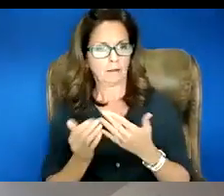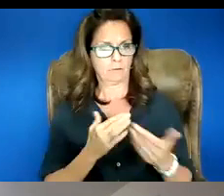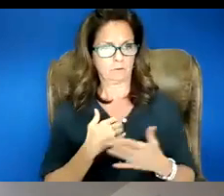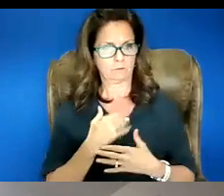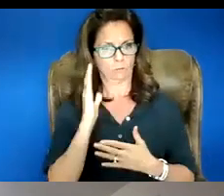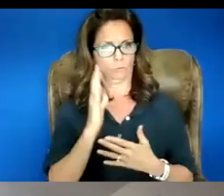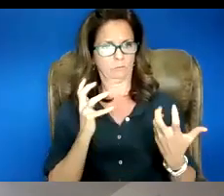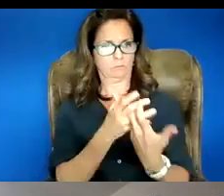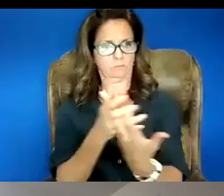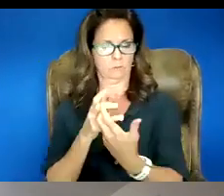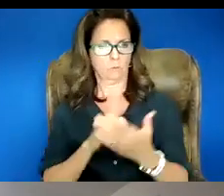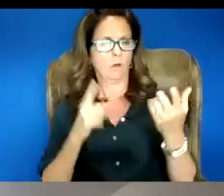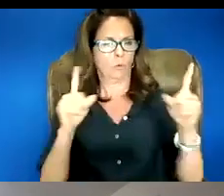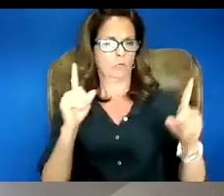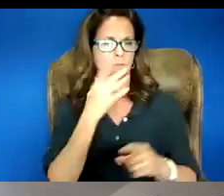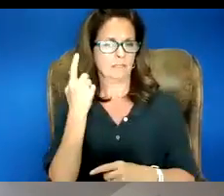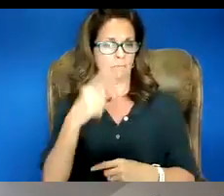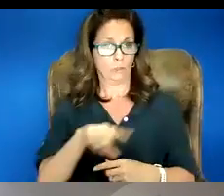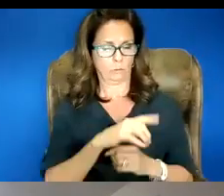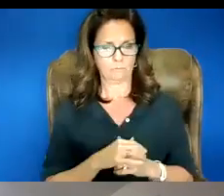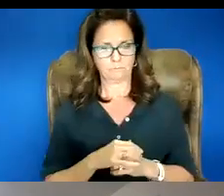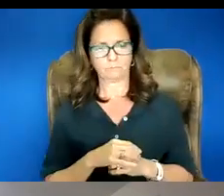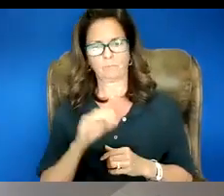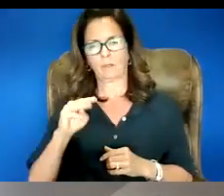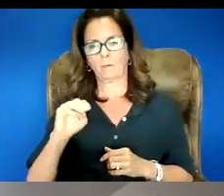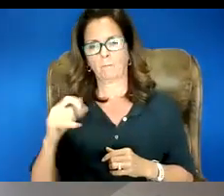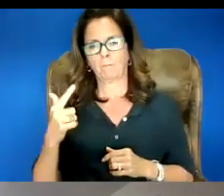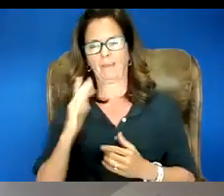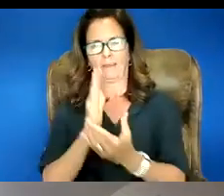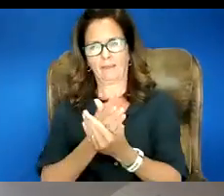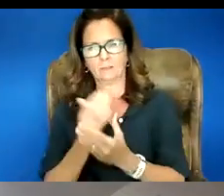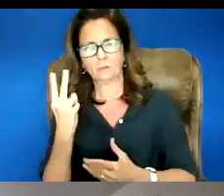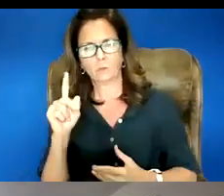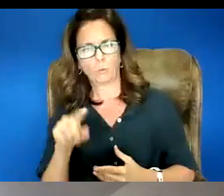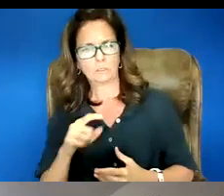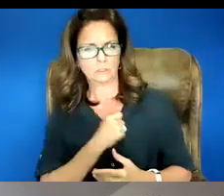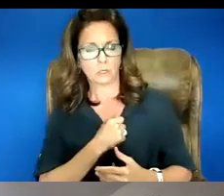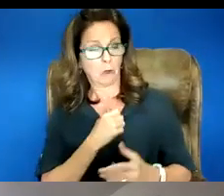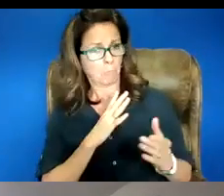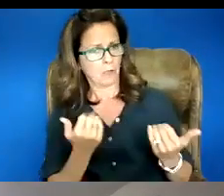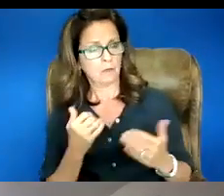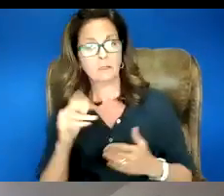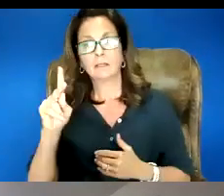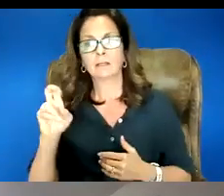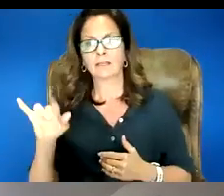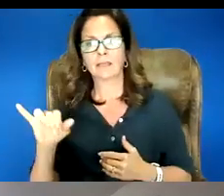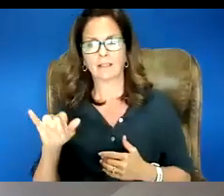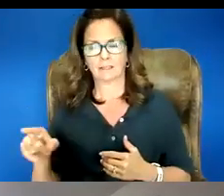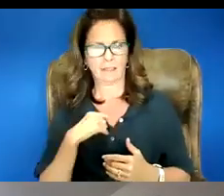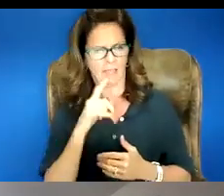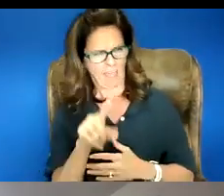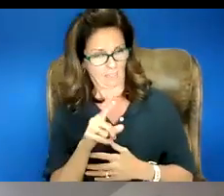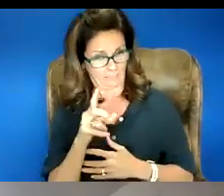All There's right, a few so that's questions, sorry, just in relation Yeah, sure. to that. Really quick. So Kelly asks, do you have